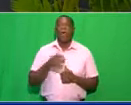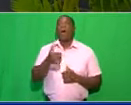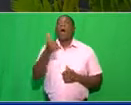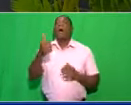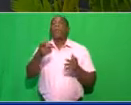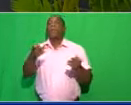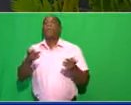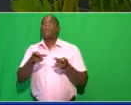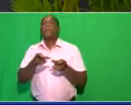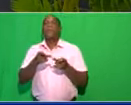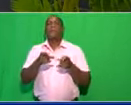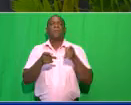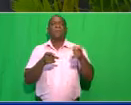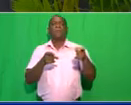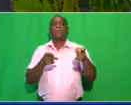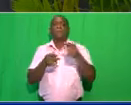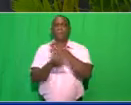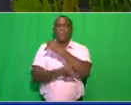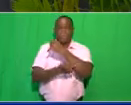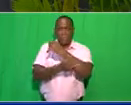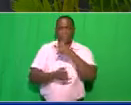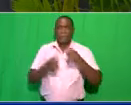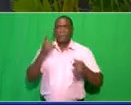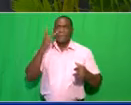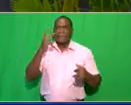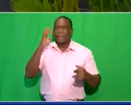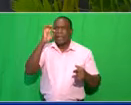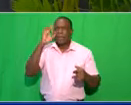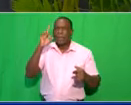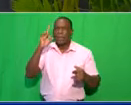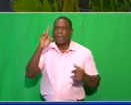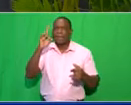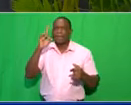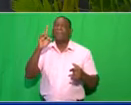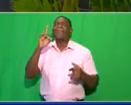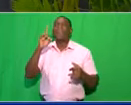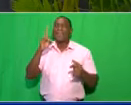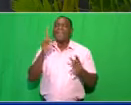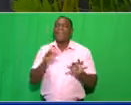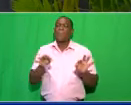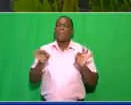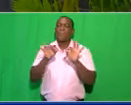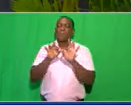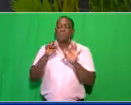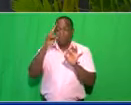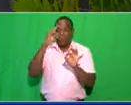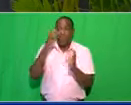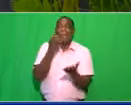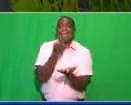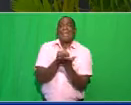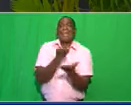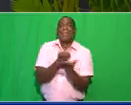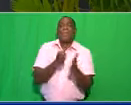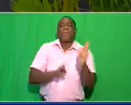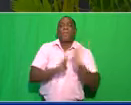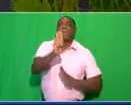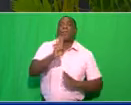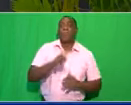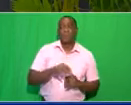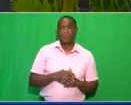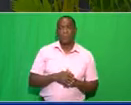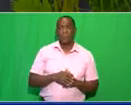economic futures are dependent upon the quality of education. I think, therefore, there's a need to kind of a shift towards that.